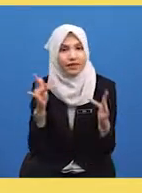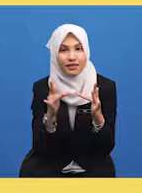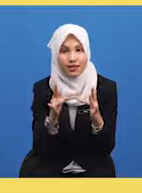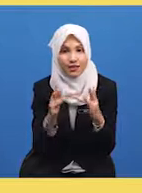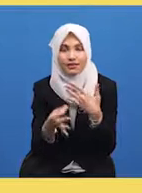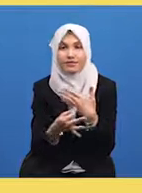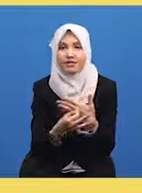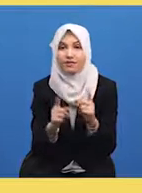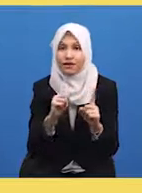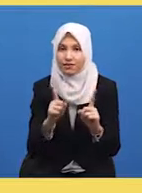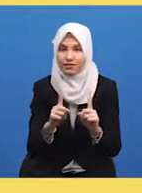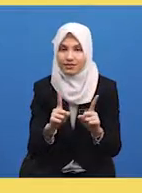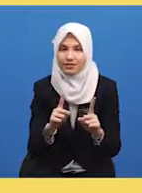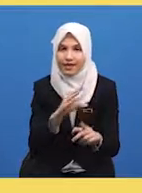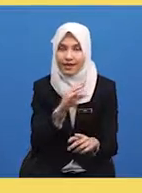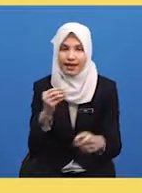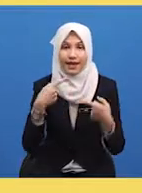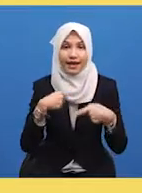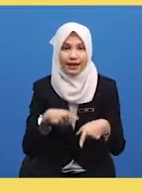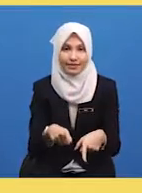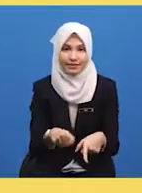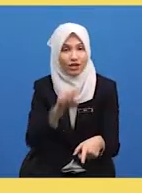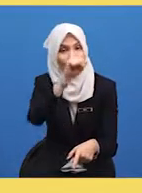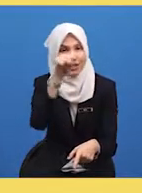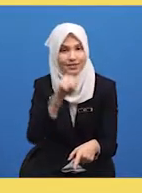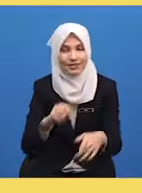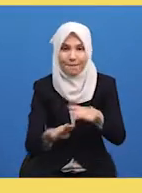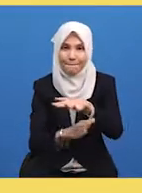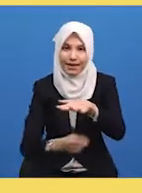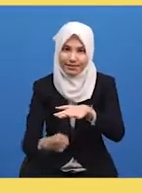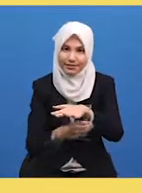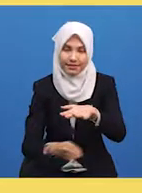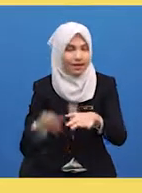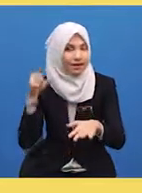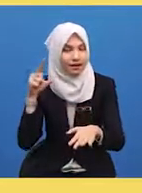conversation and answer questions based on the audio text.